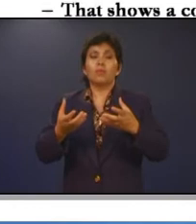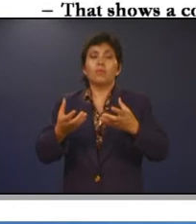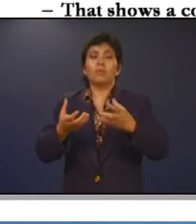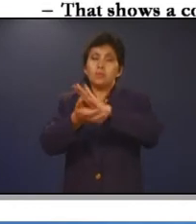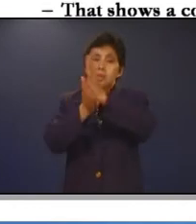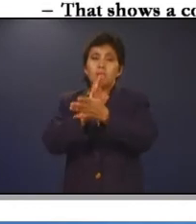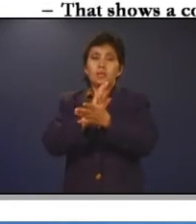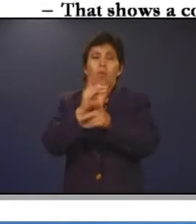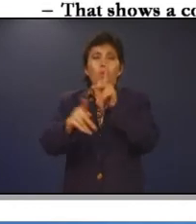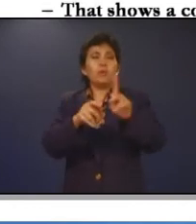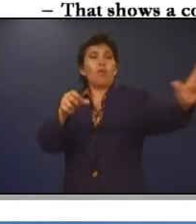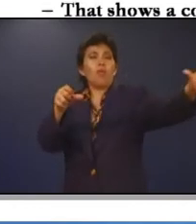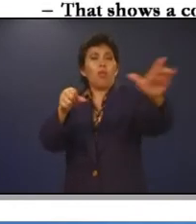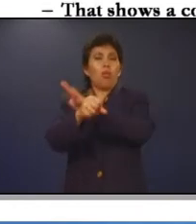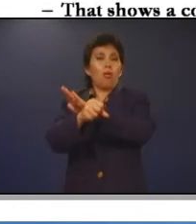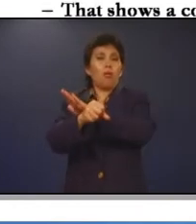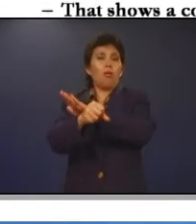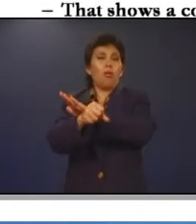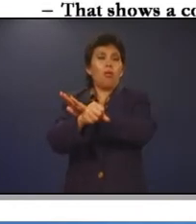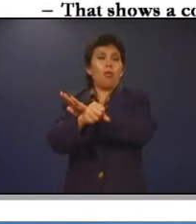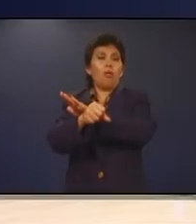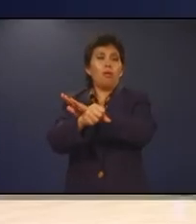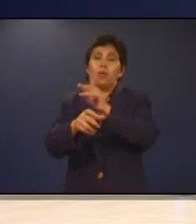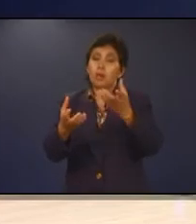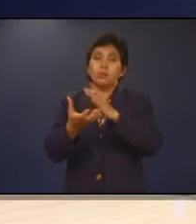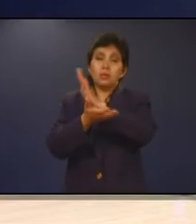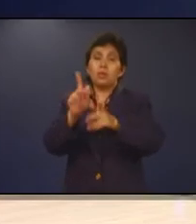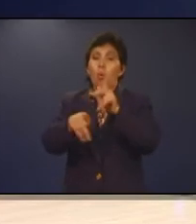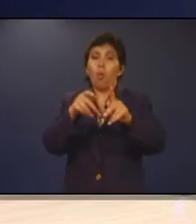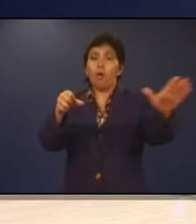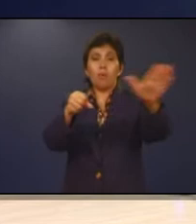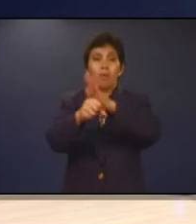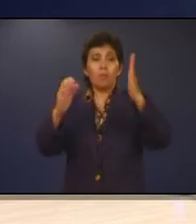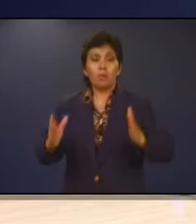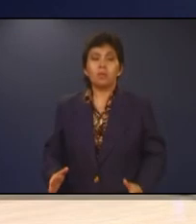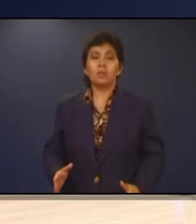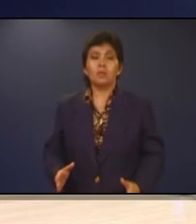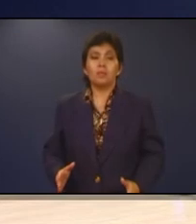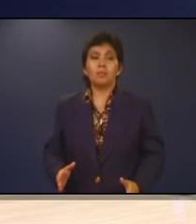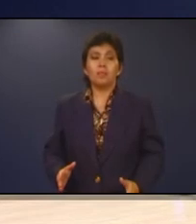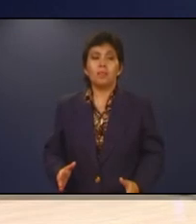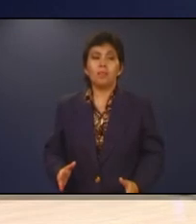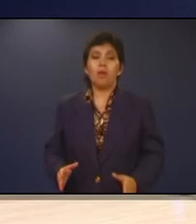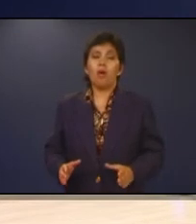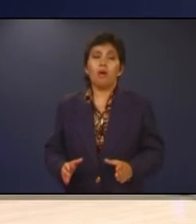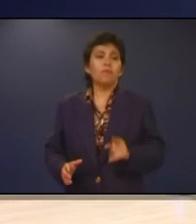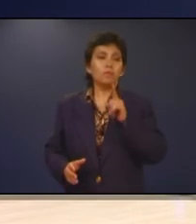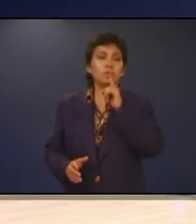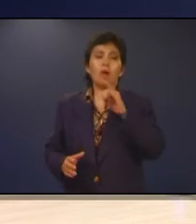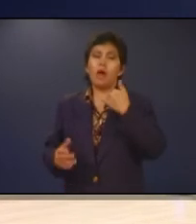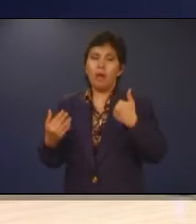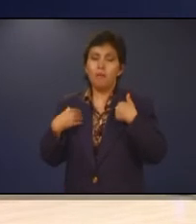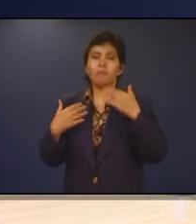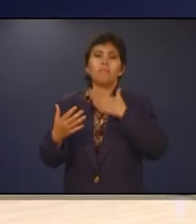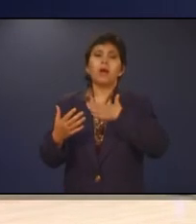be the perfect person, who is the perfect or the perfect Michelle to say. I mean, of